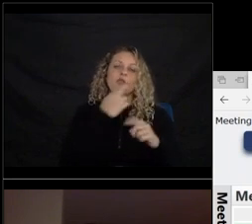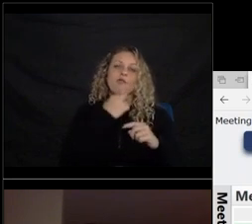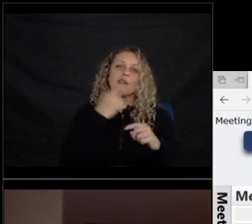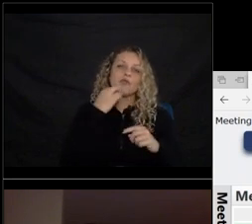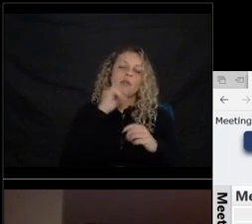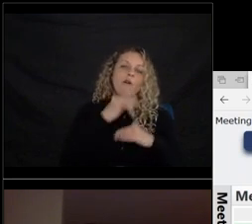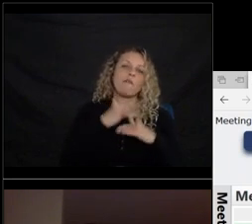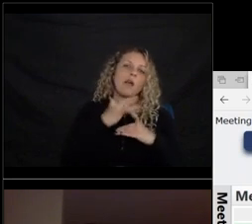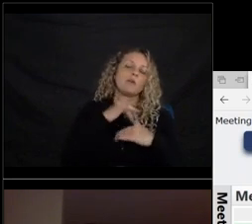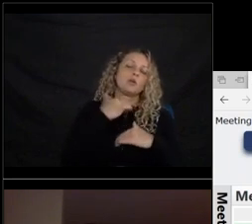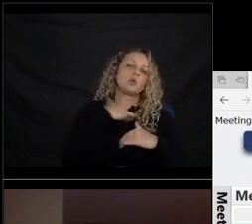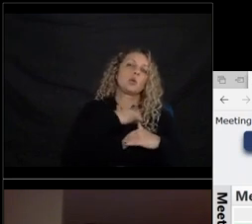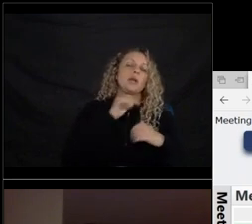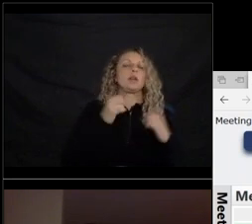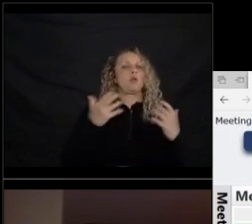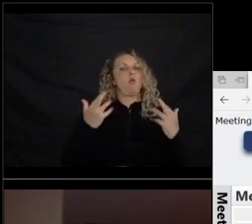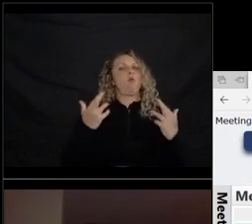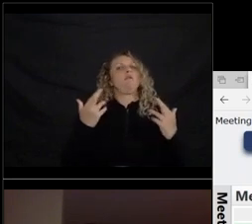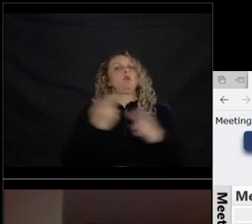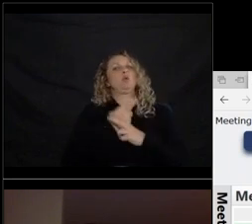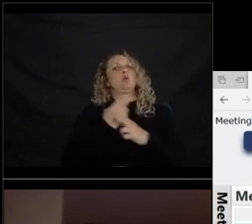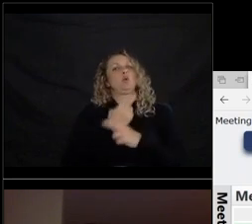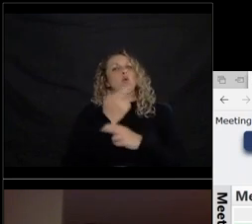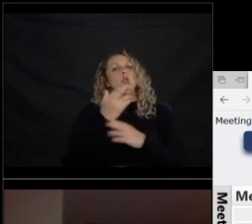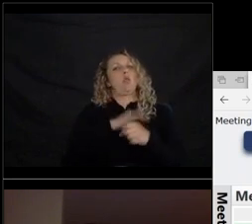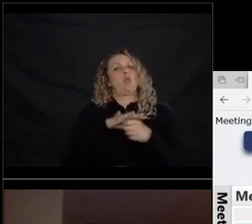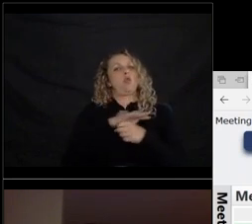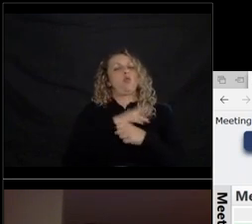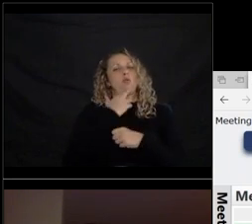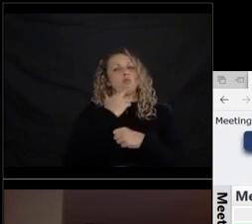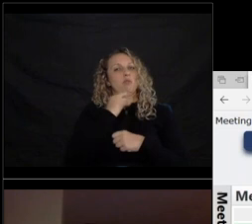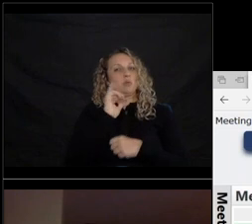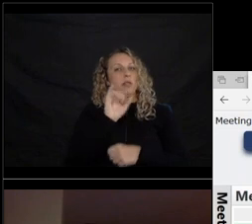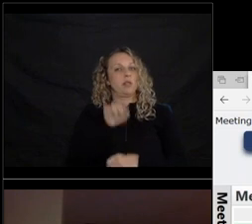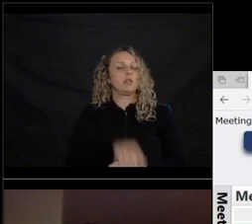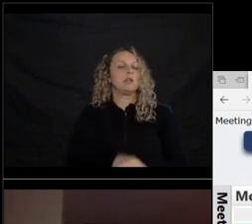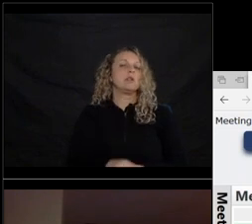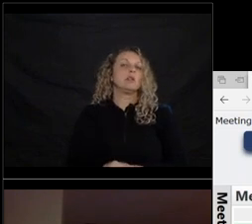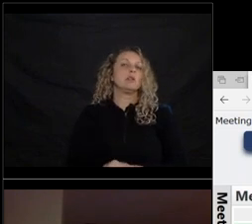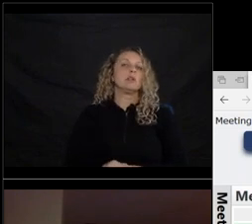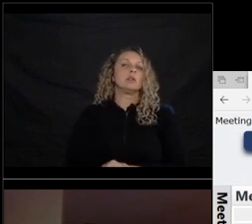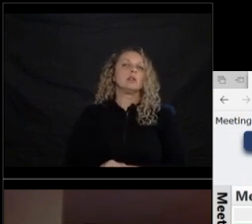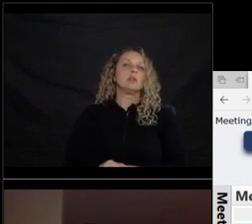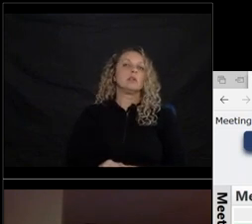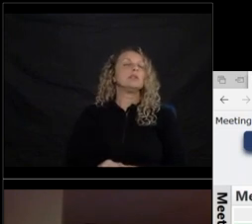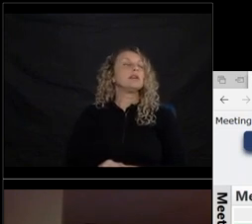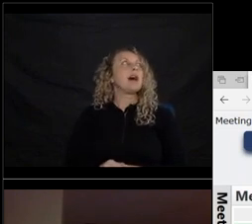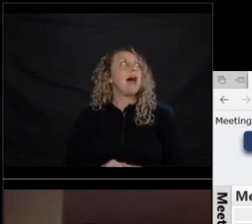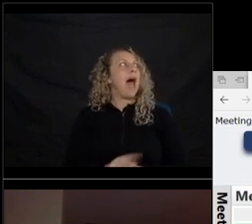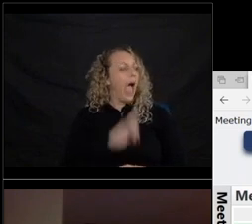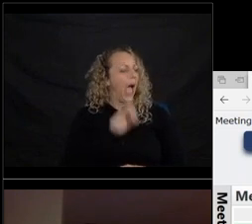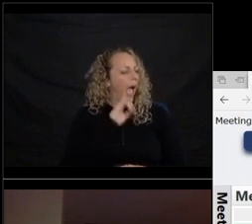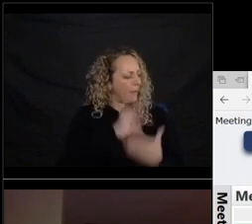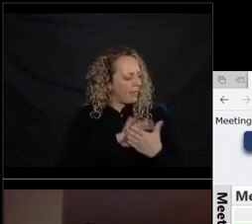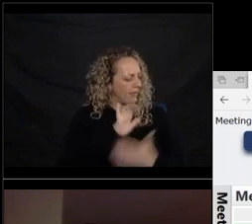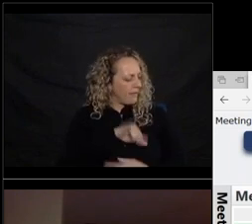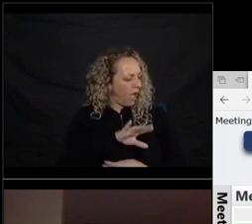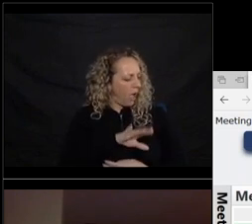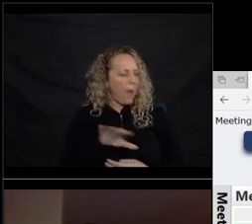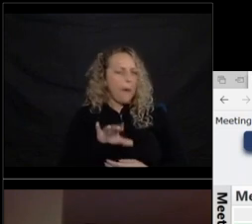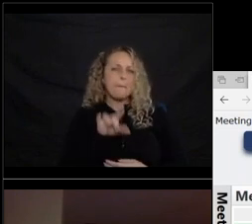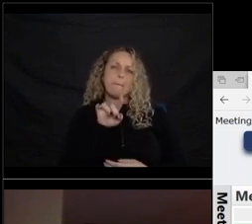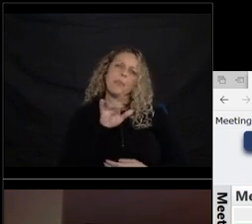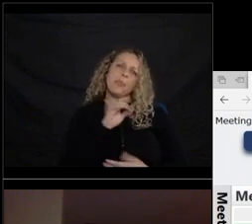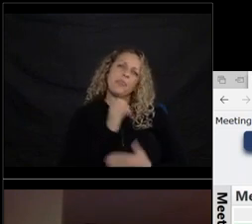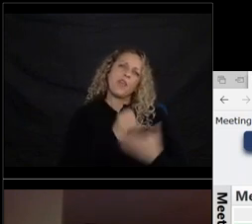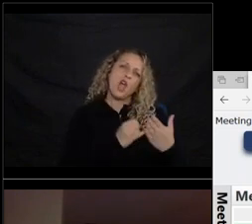that are available so that we could hopefully use the local restaurants as well? I believe that the